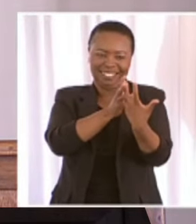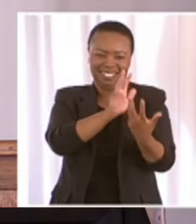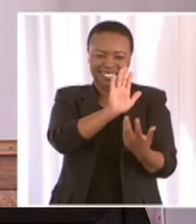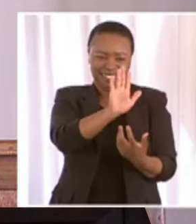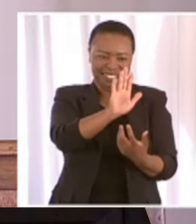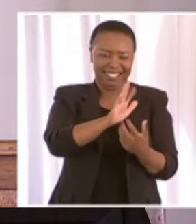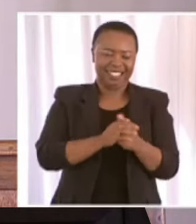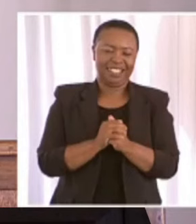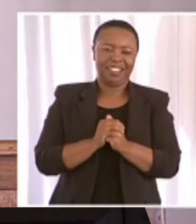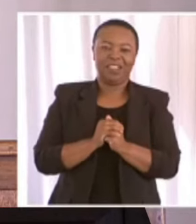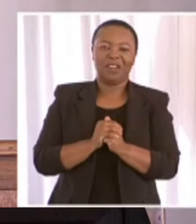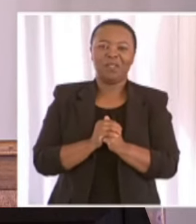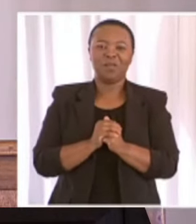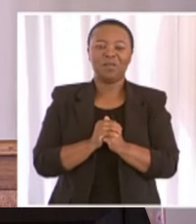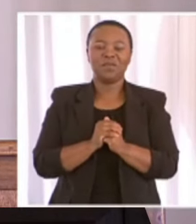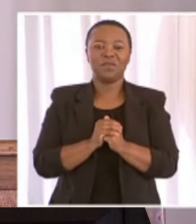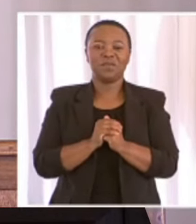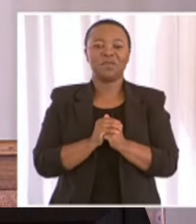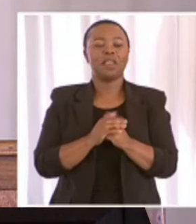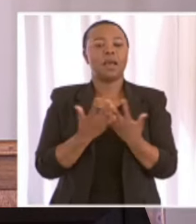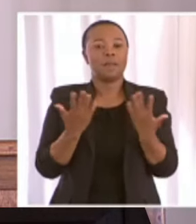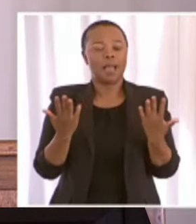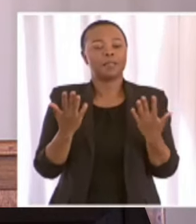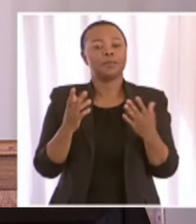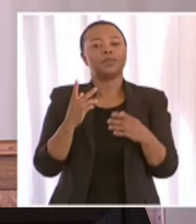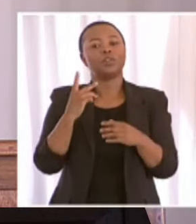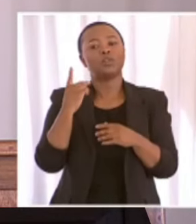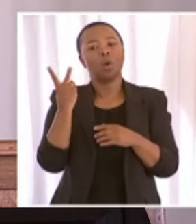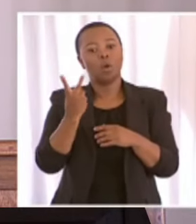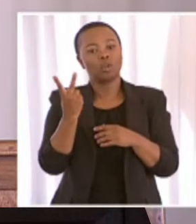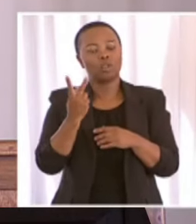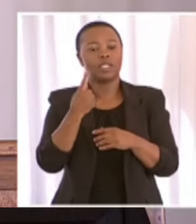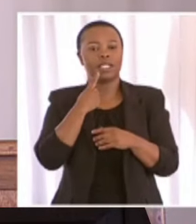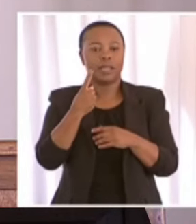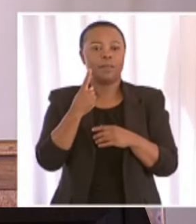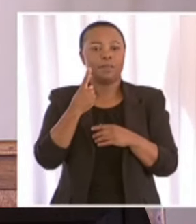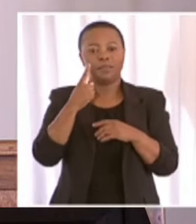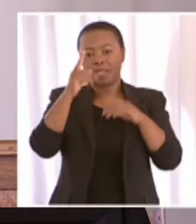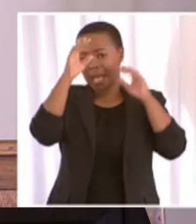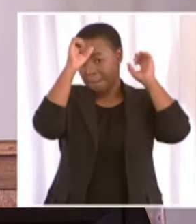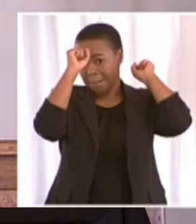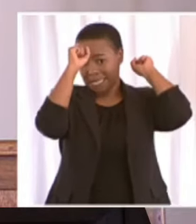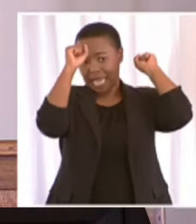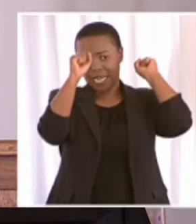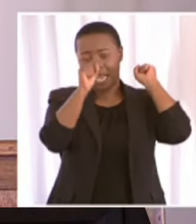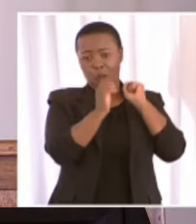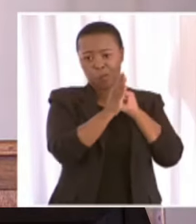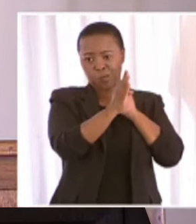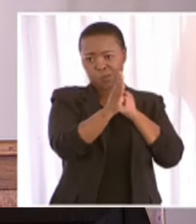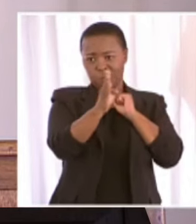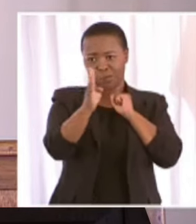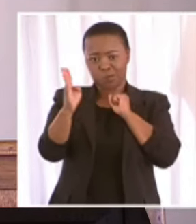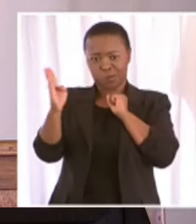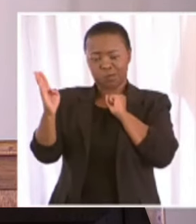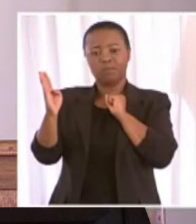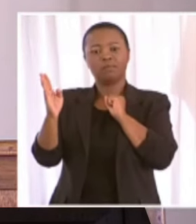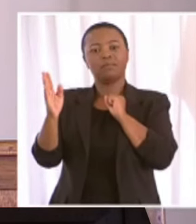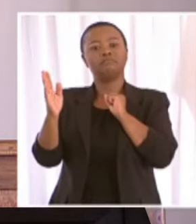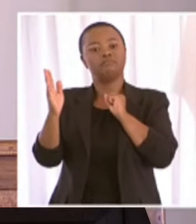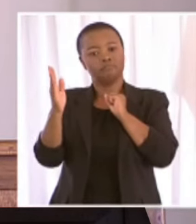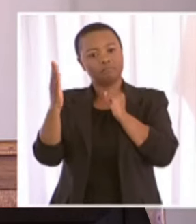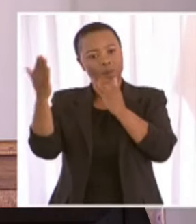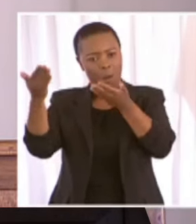But let me also say welcome to all the ambassadors that I've seen here and the